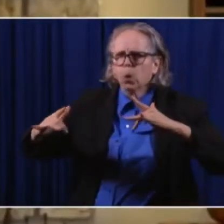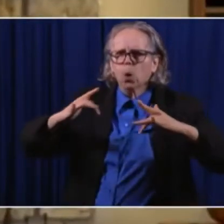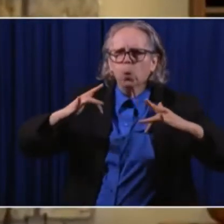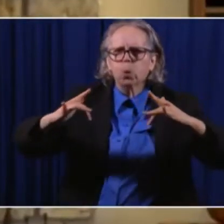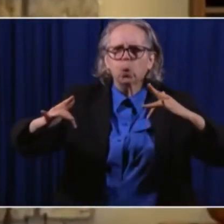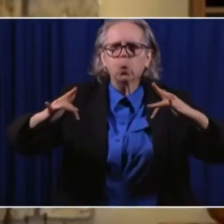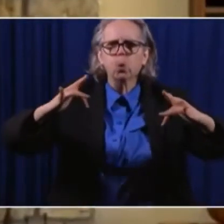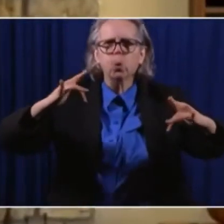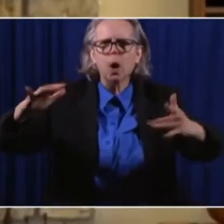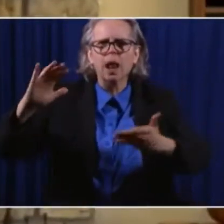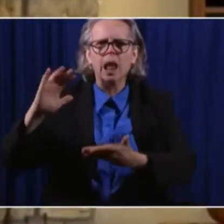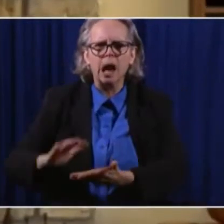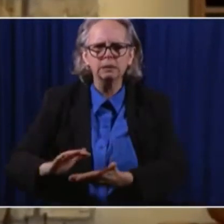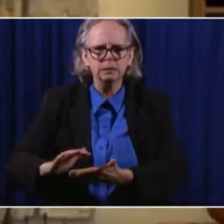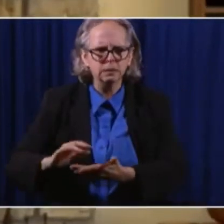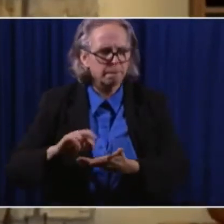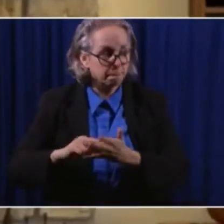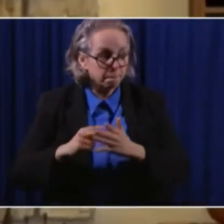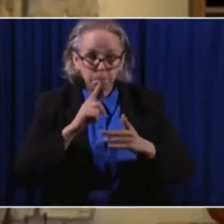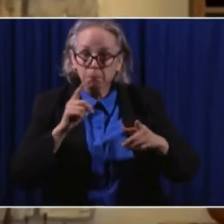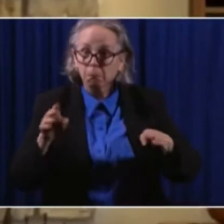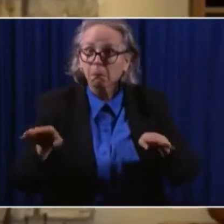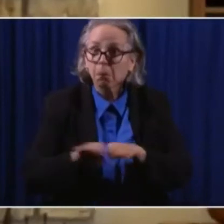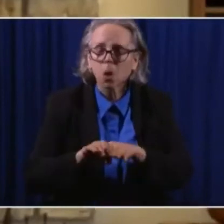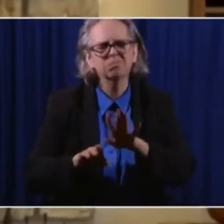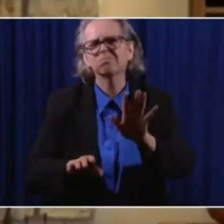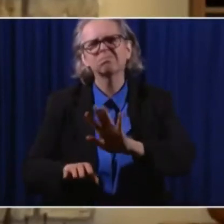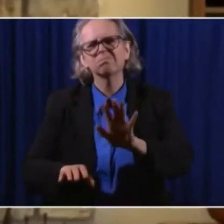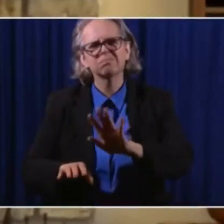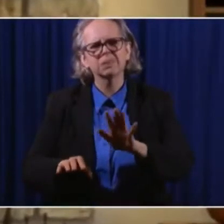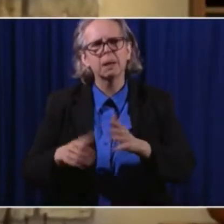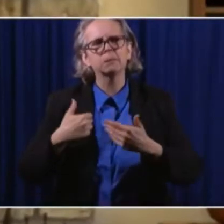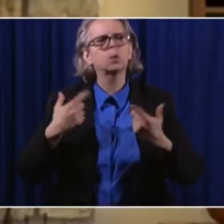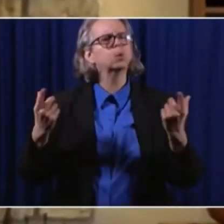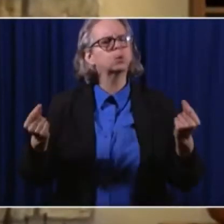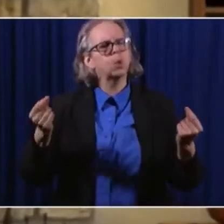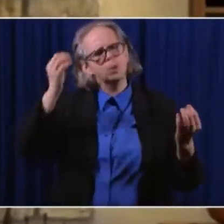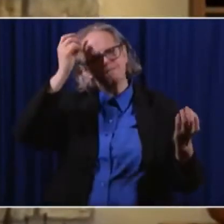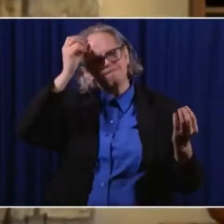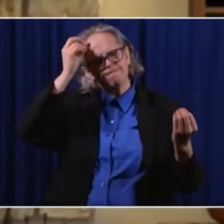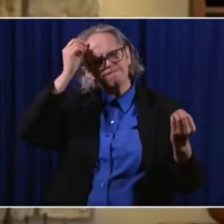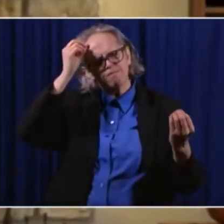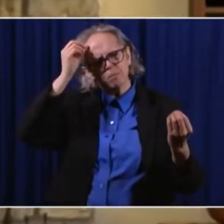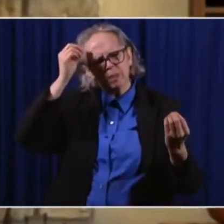activity, limit your contacts with other Ohioans. So how are we going to do that?